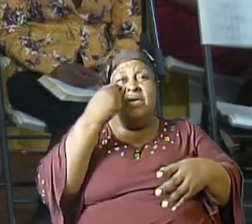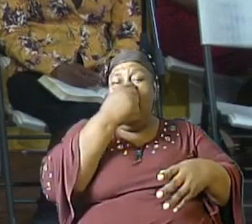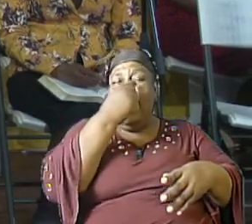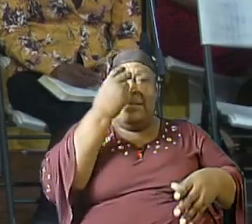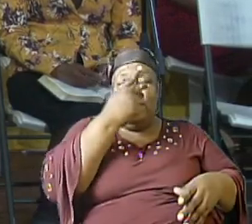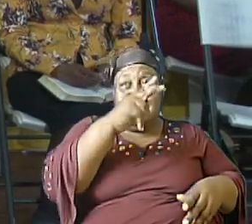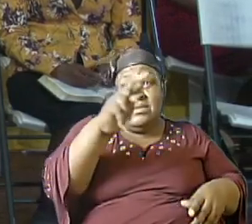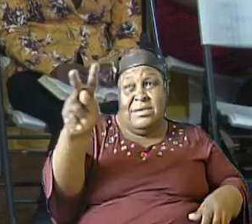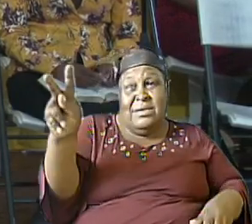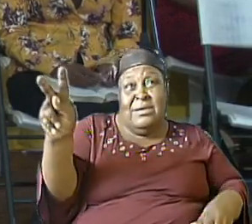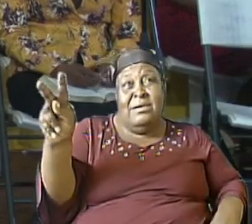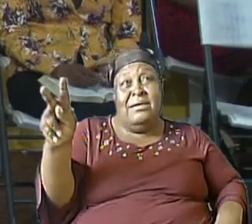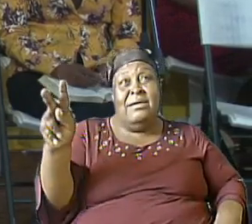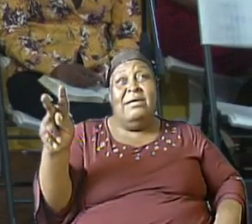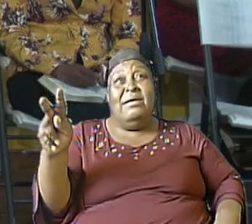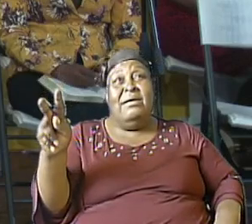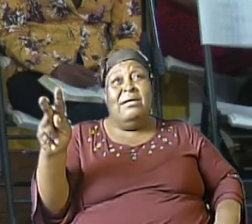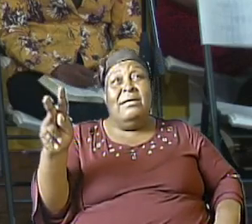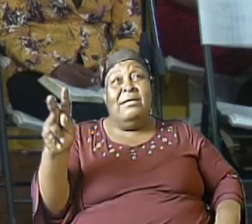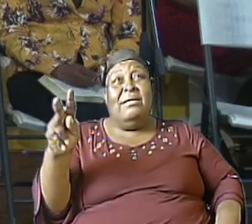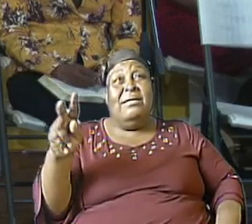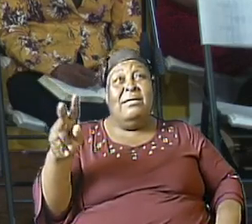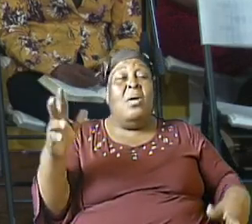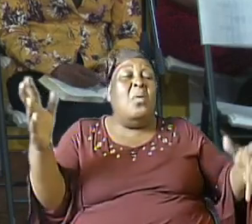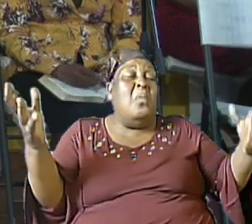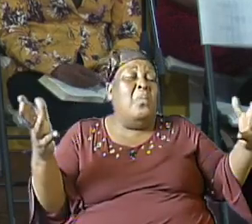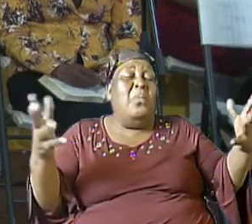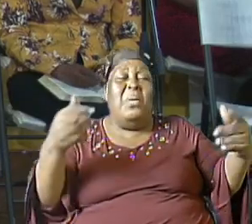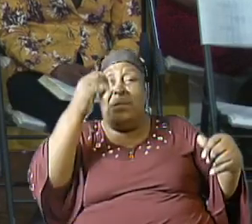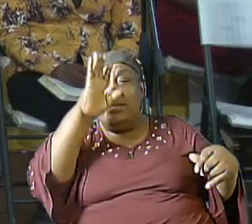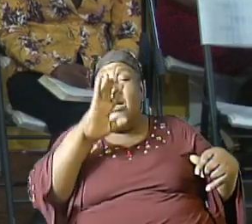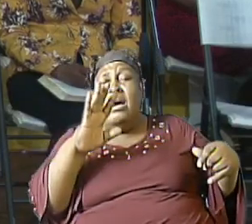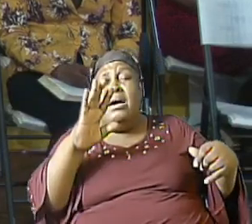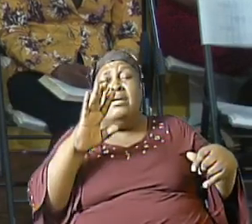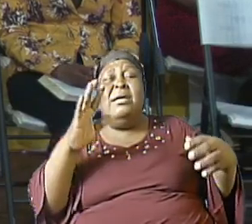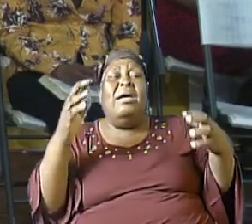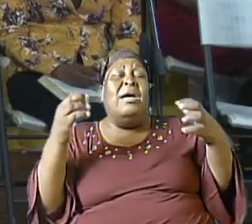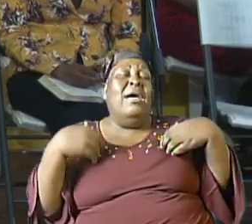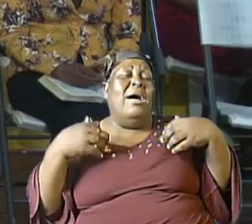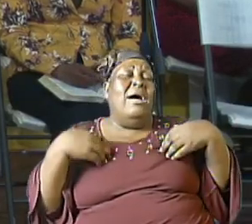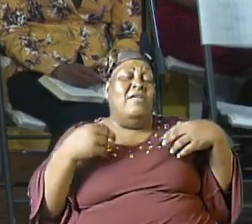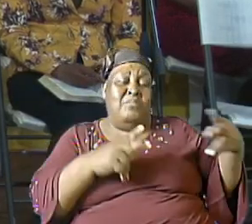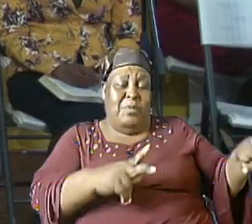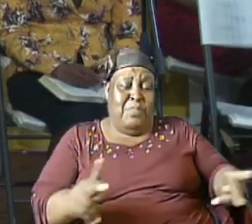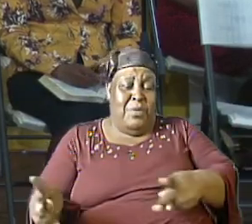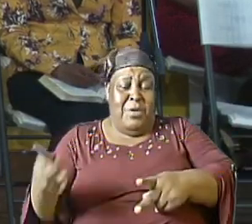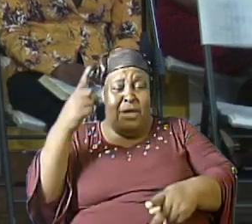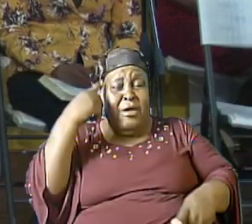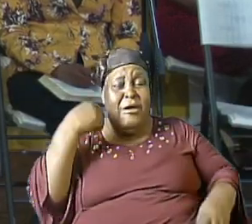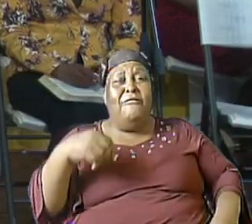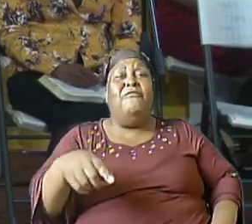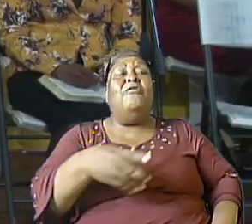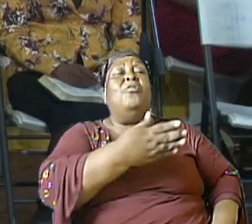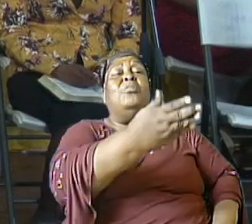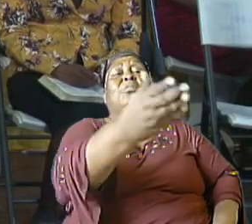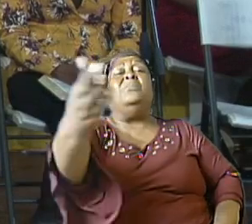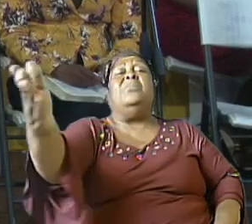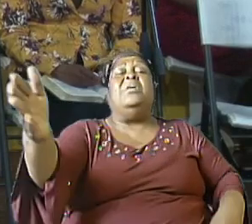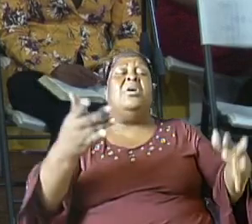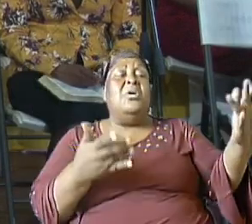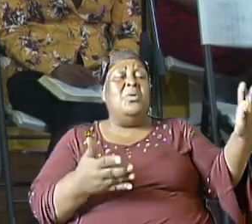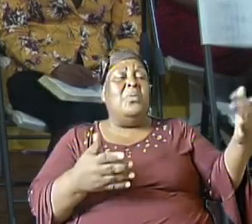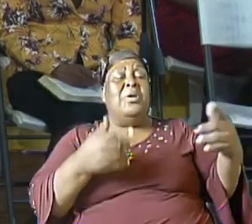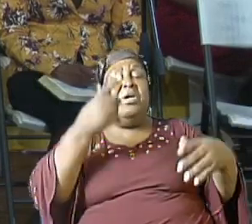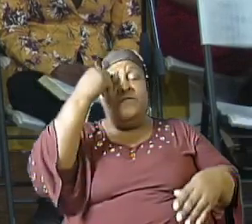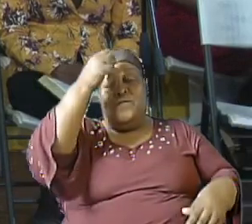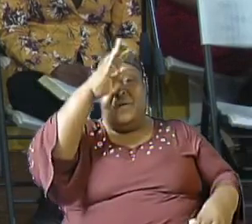eye seen, O God, beside thee, what he hath prepared for them, for him that waiteth for